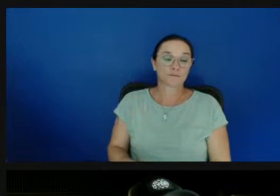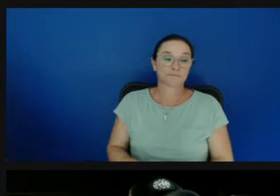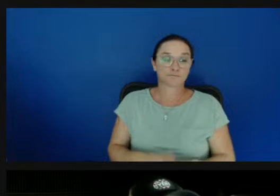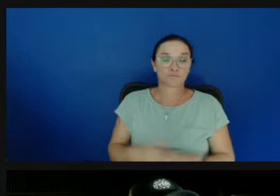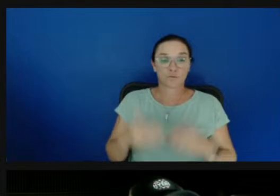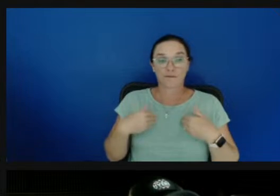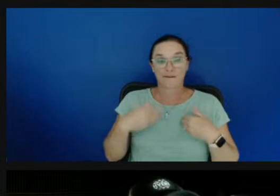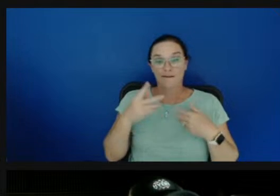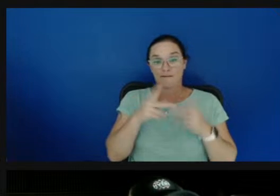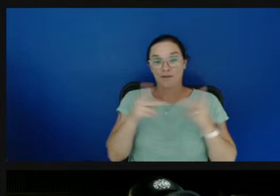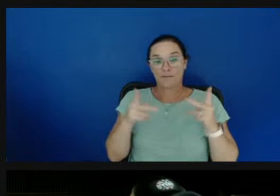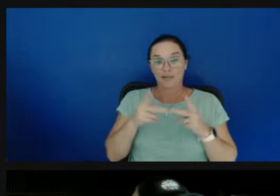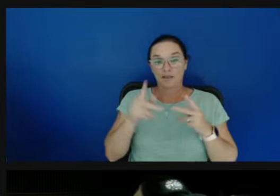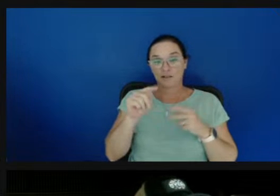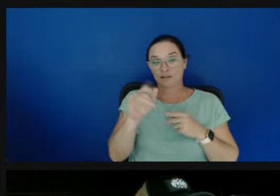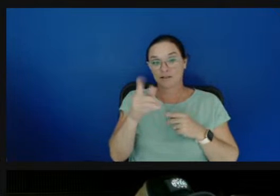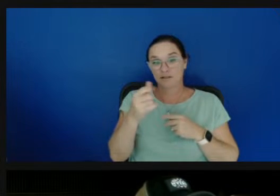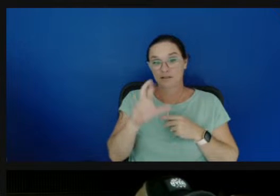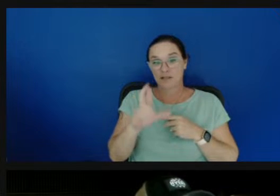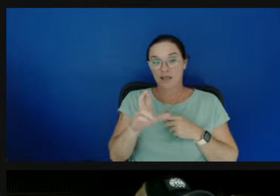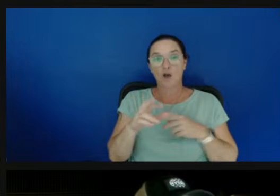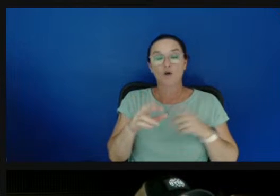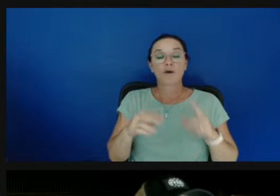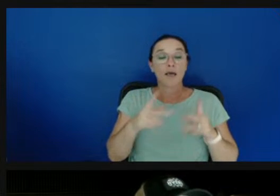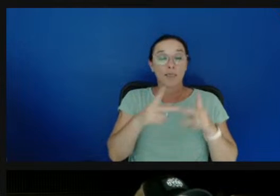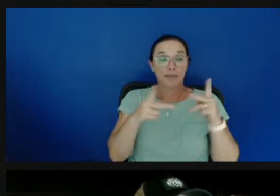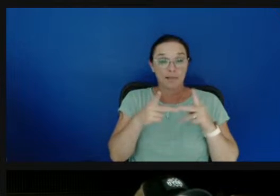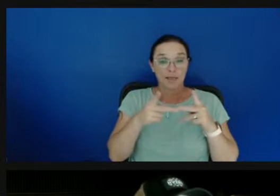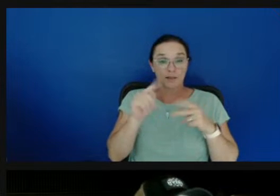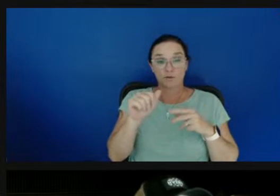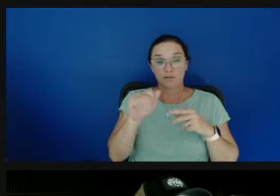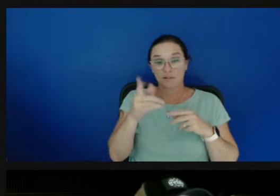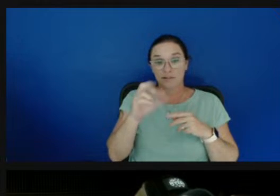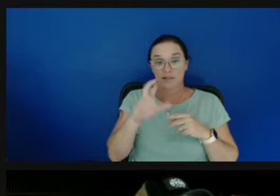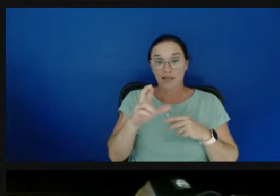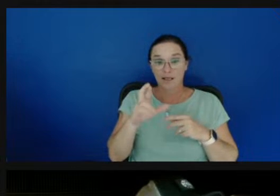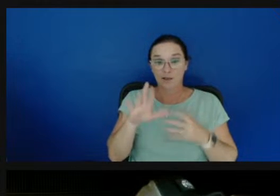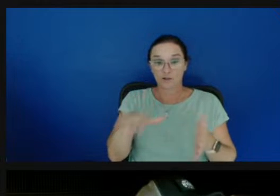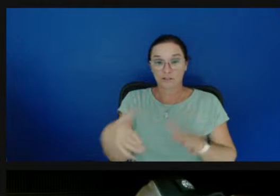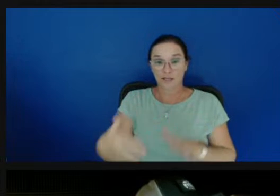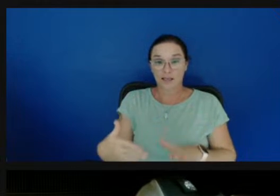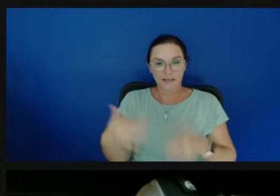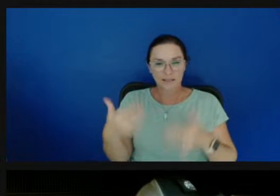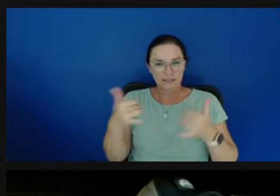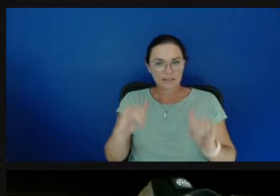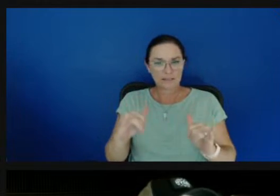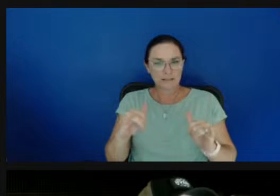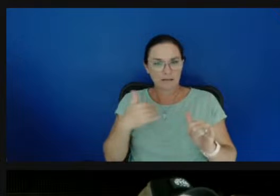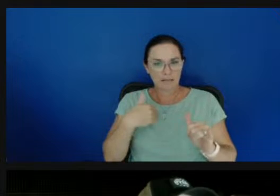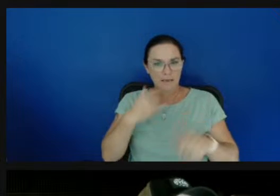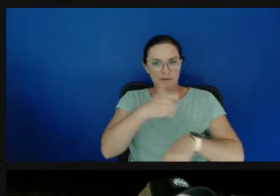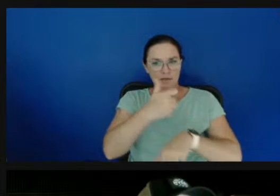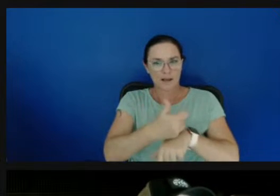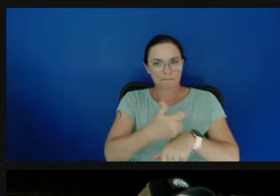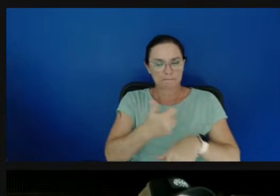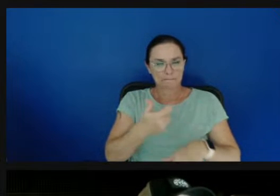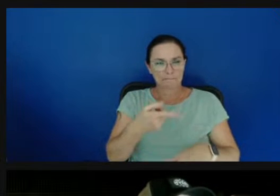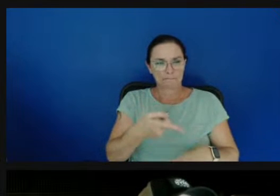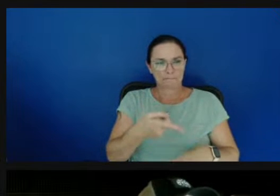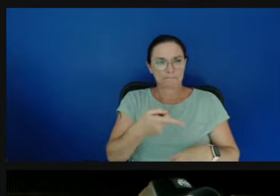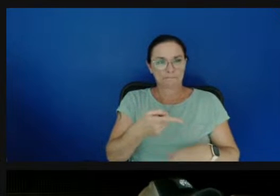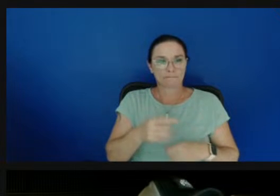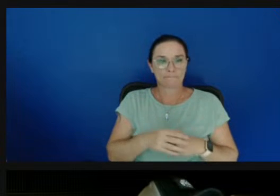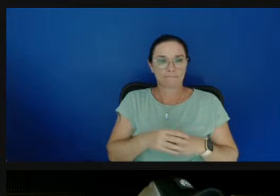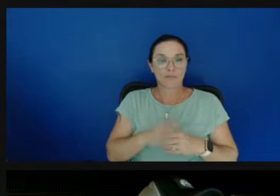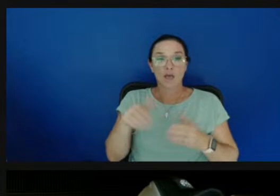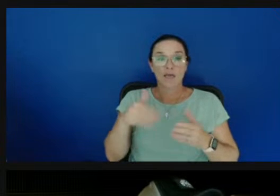place where Taylor lost? It's a place where Taylor lost his life marked still, or does that area still exist? It all